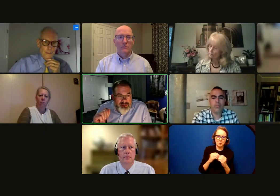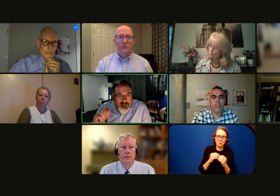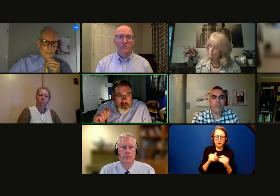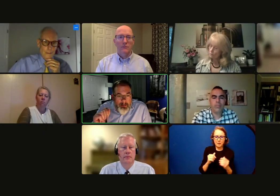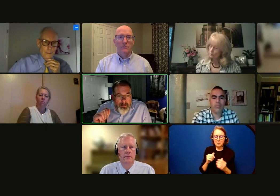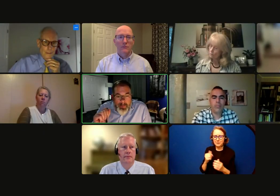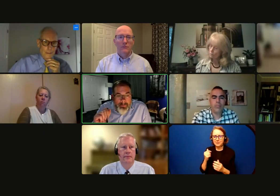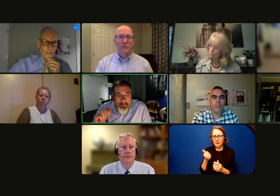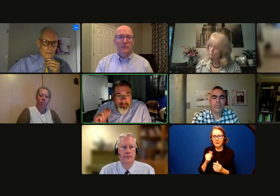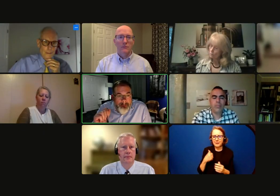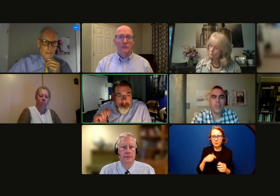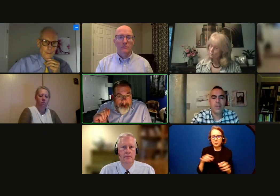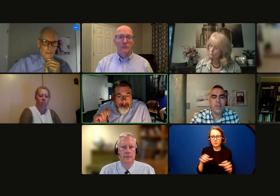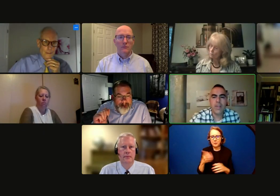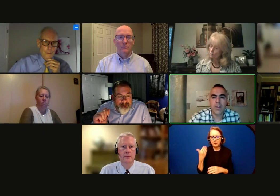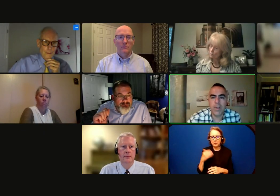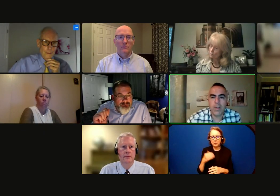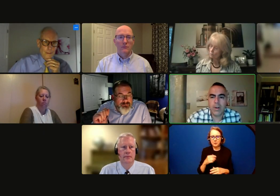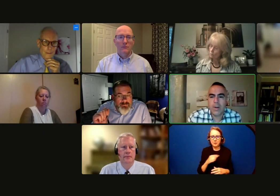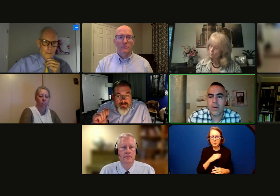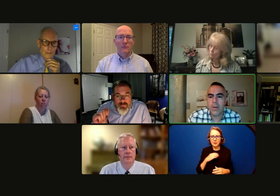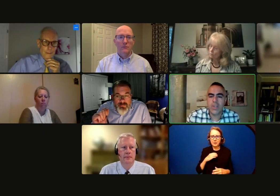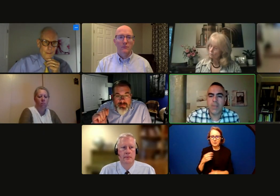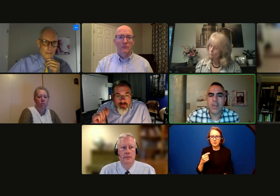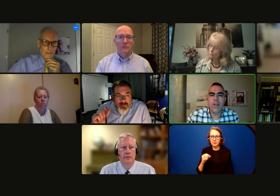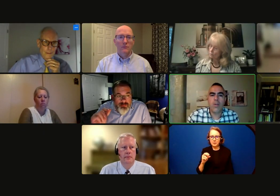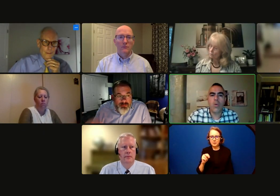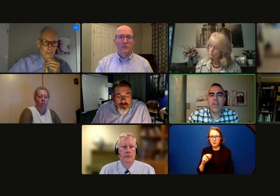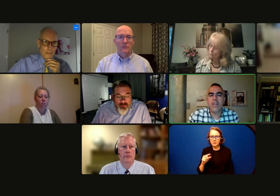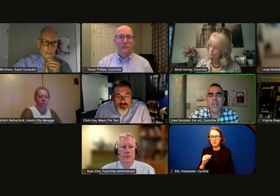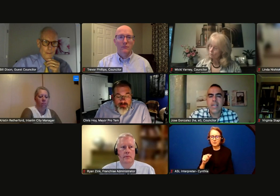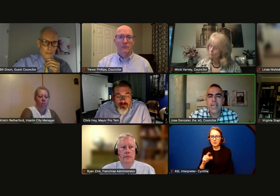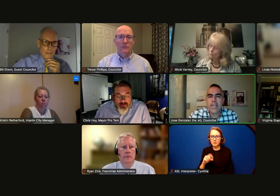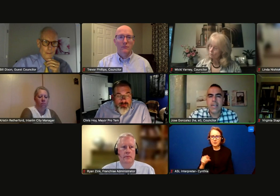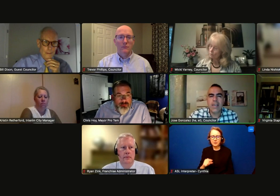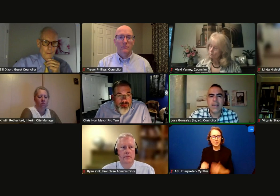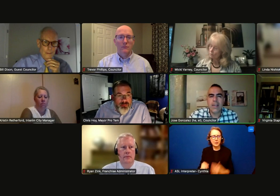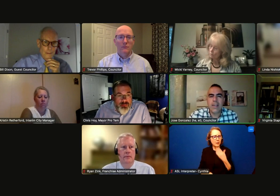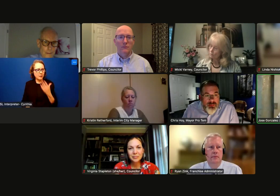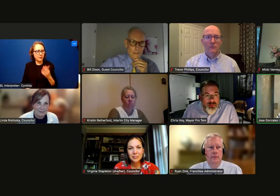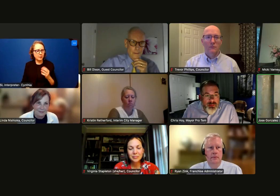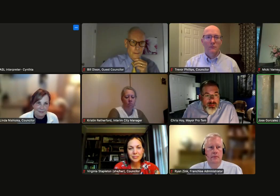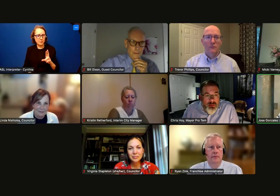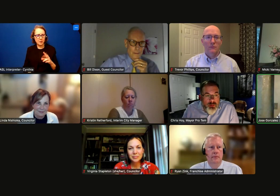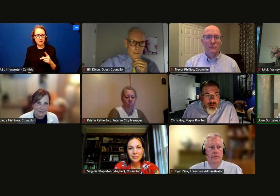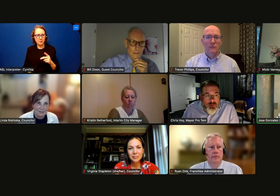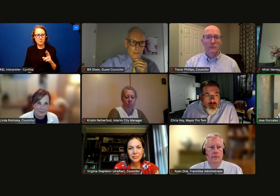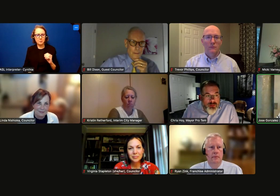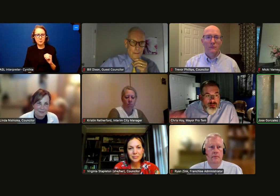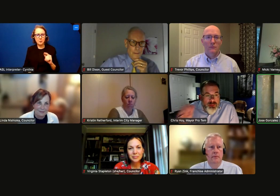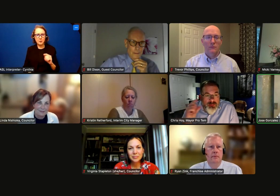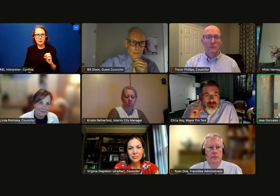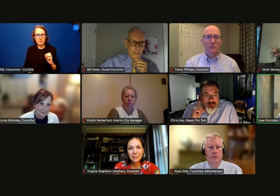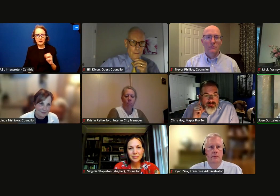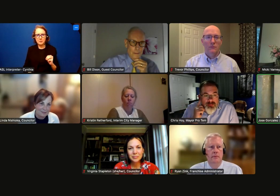Gonzalez. Thank you, Mayor Pro Tem Hoy. And Linda, I have a quick